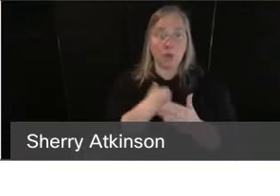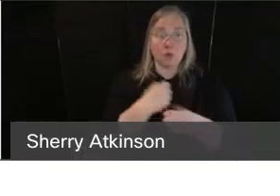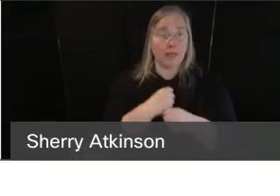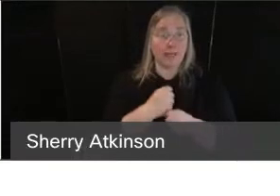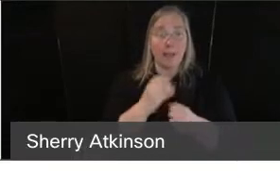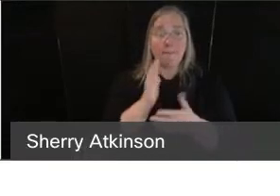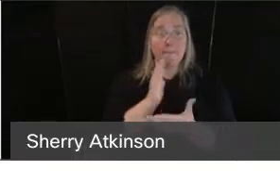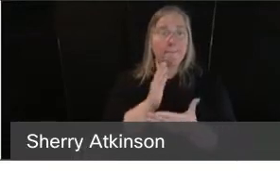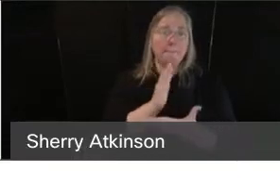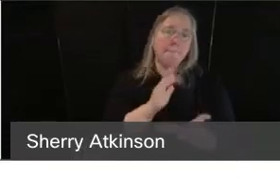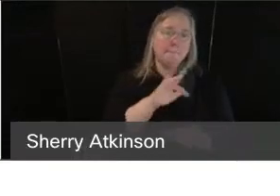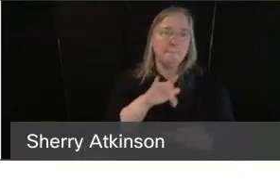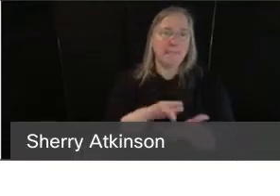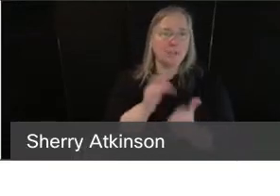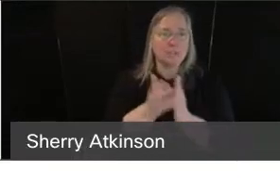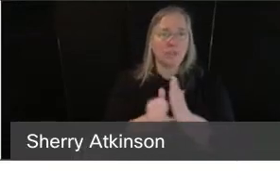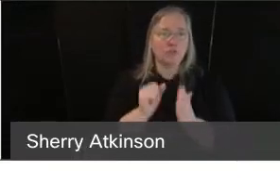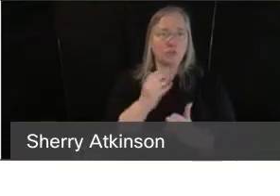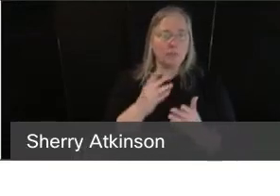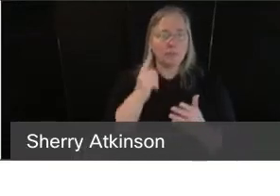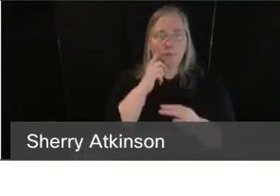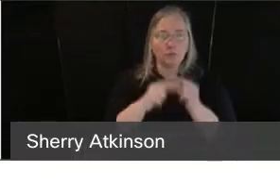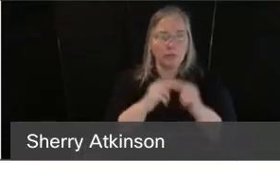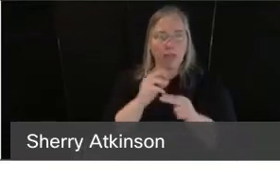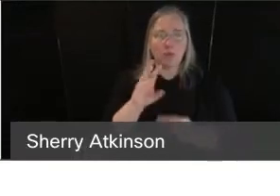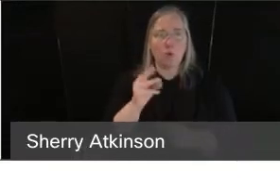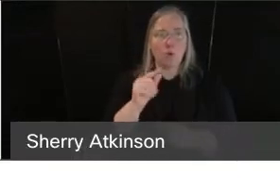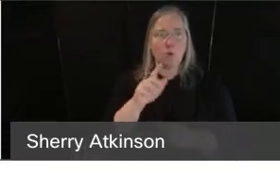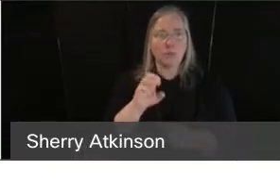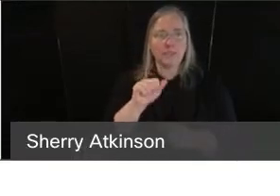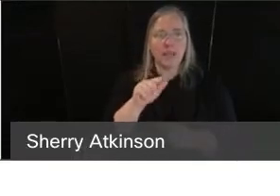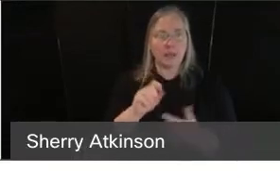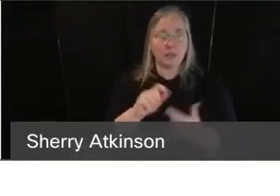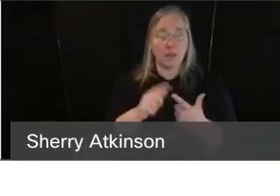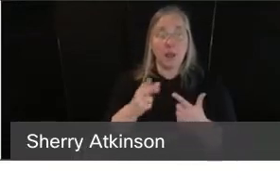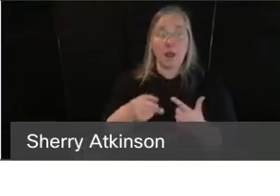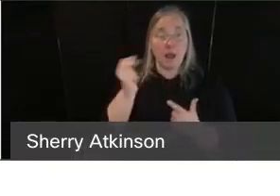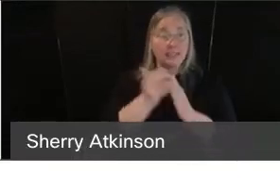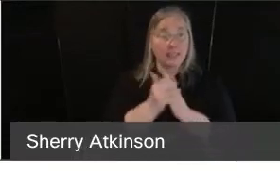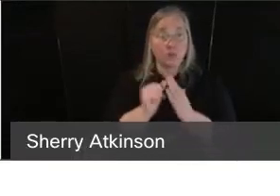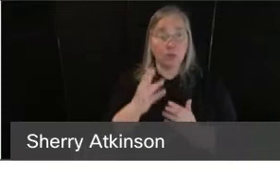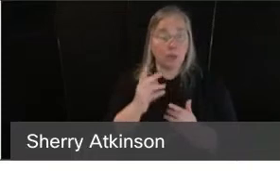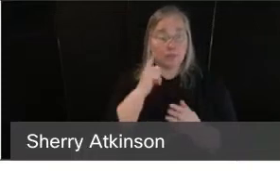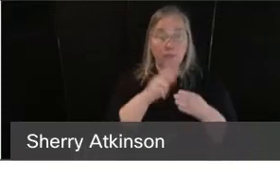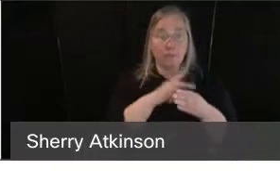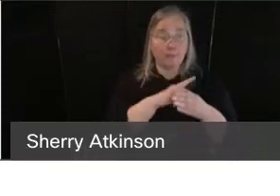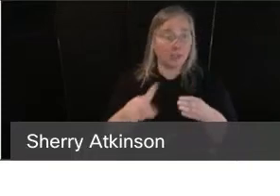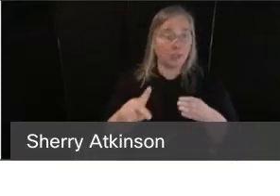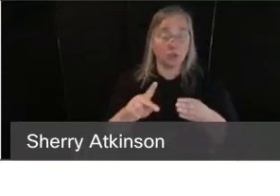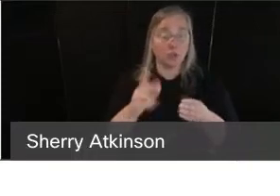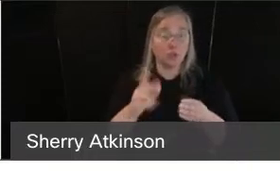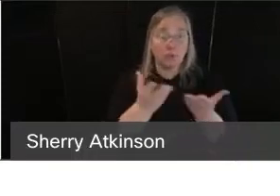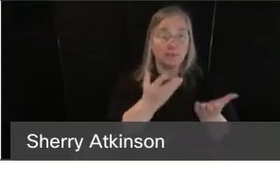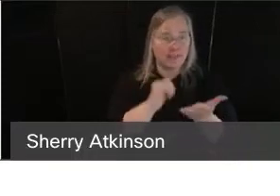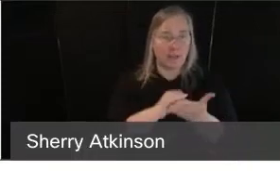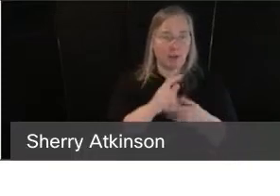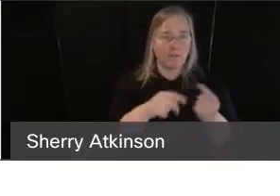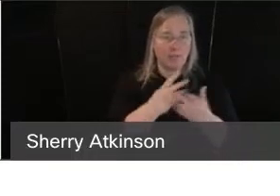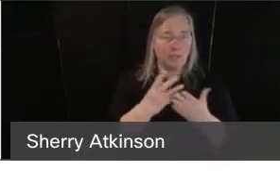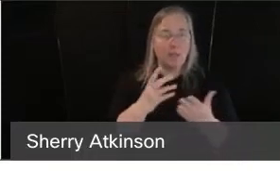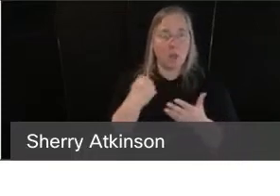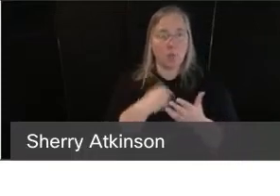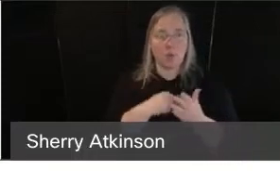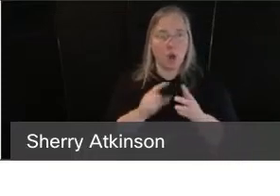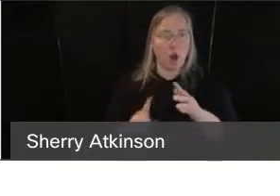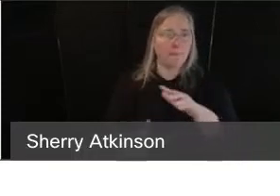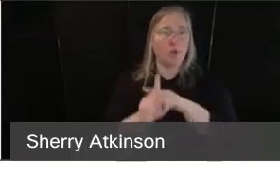of construction and wholesale. We have high skilled jobs in terms of professional services and those types of things. You're an emerging corporate